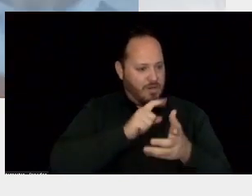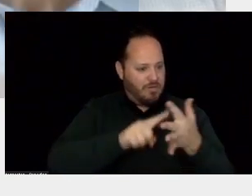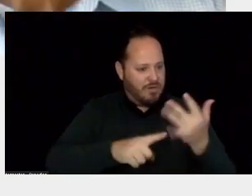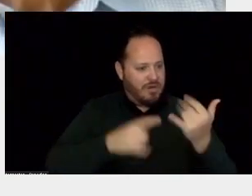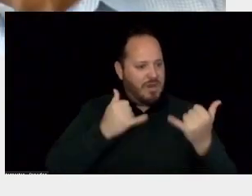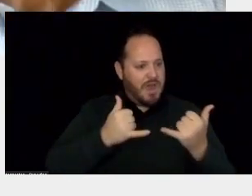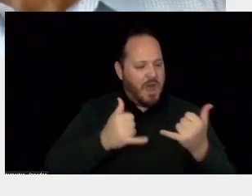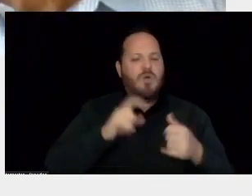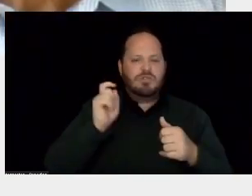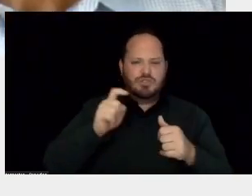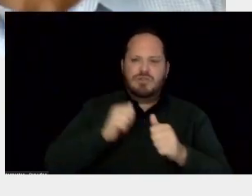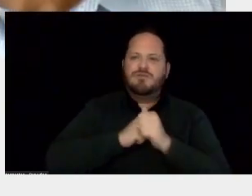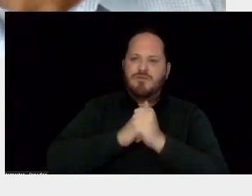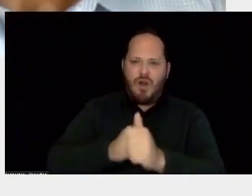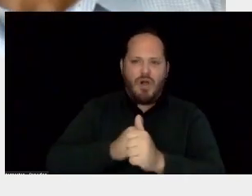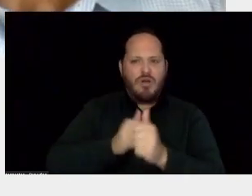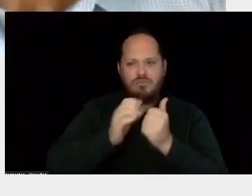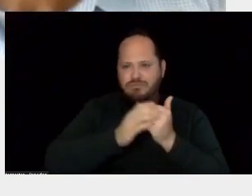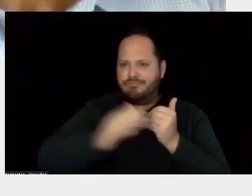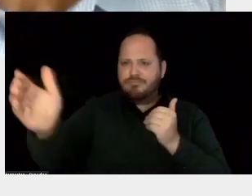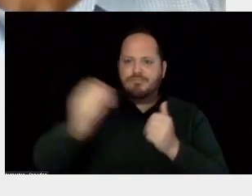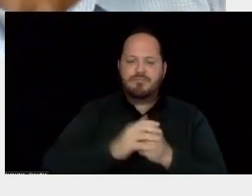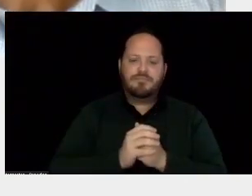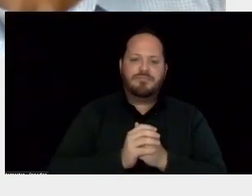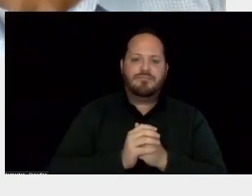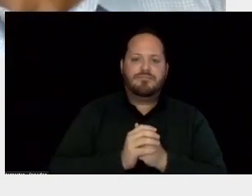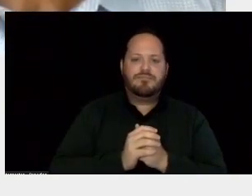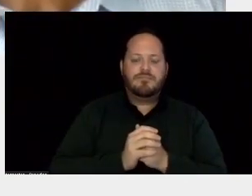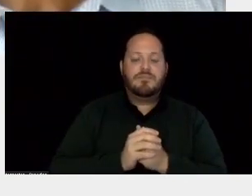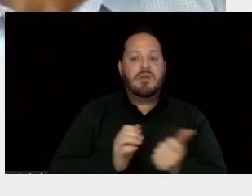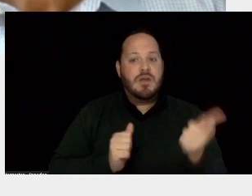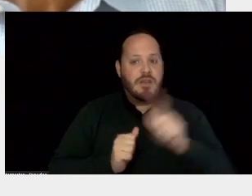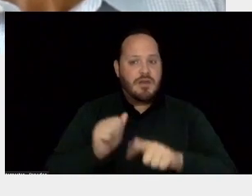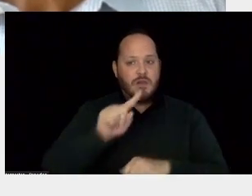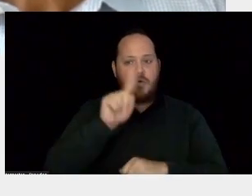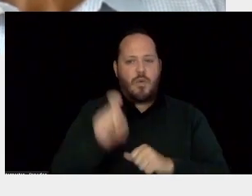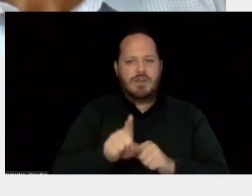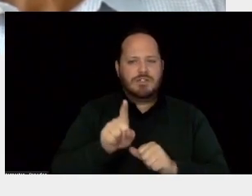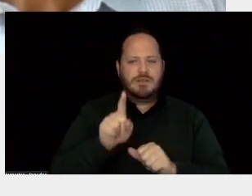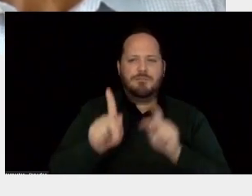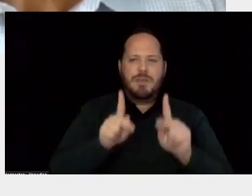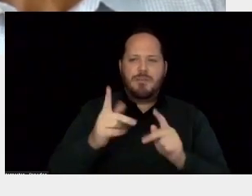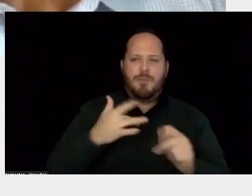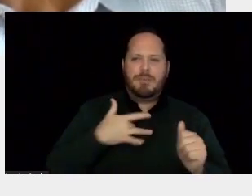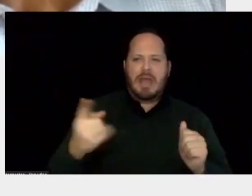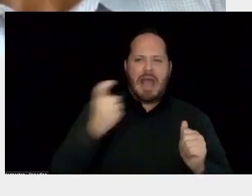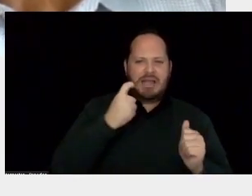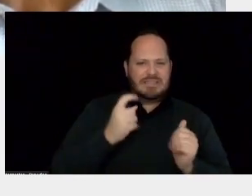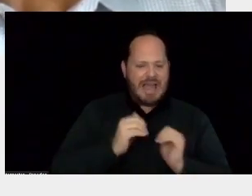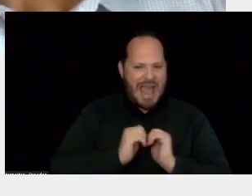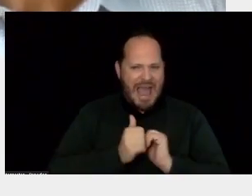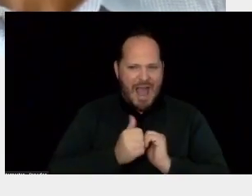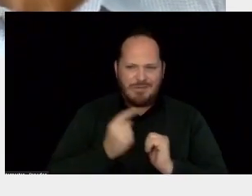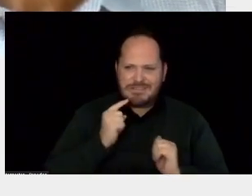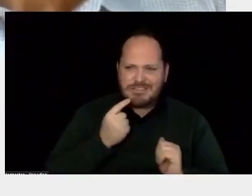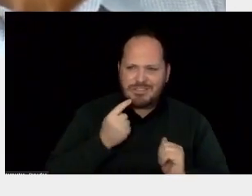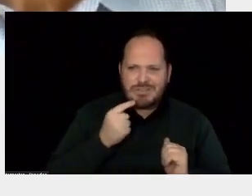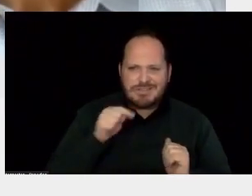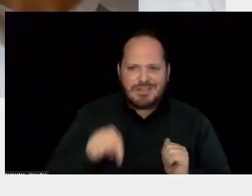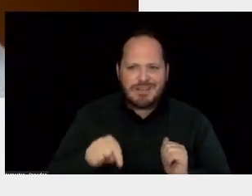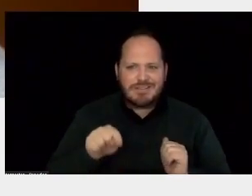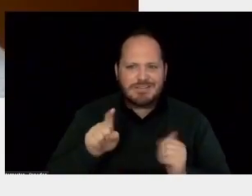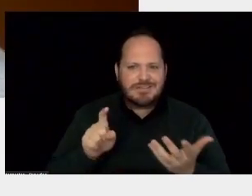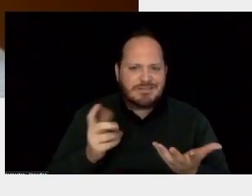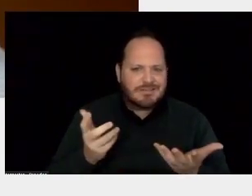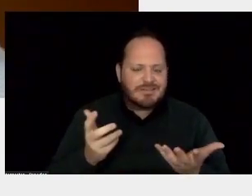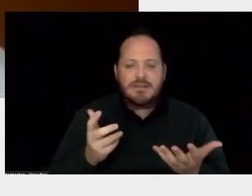Another question that people have is how serious is this for most people? So we need to keep in mind, obviously, no one wants to catch this, but